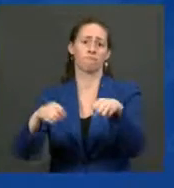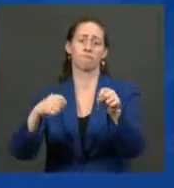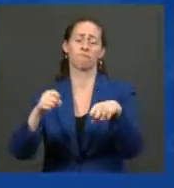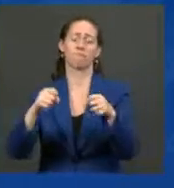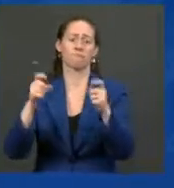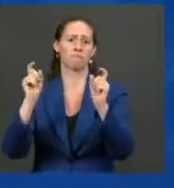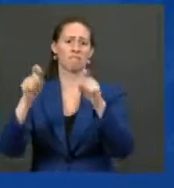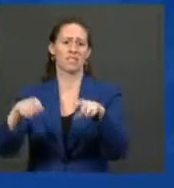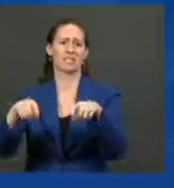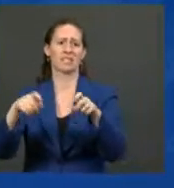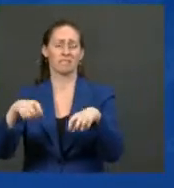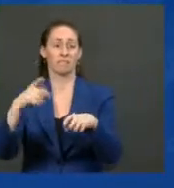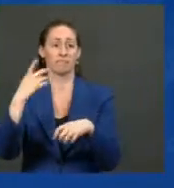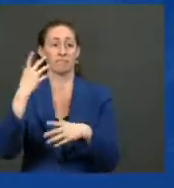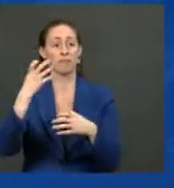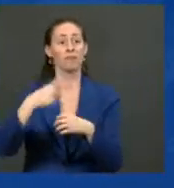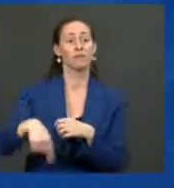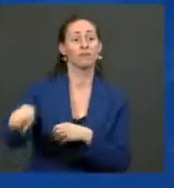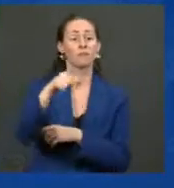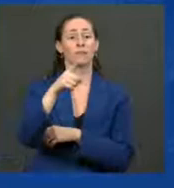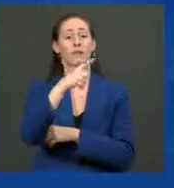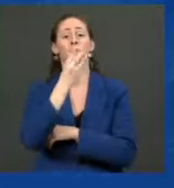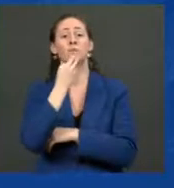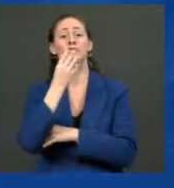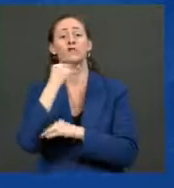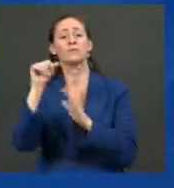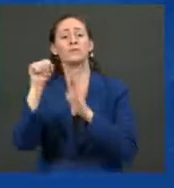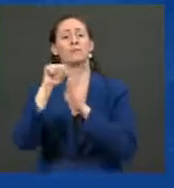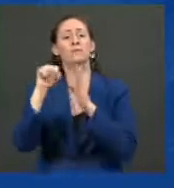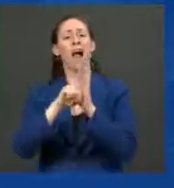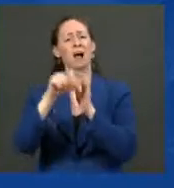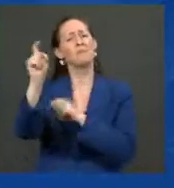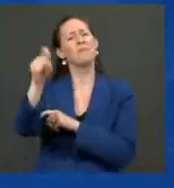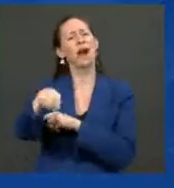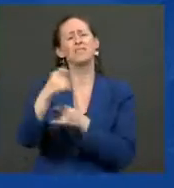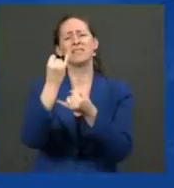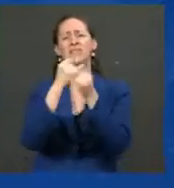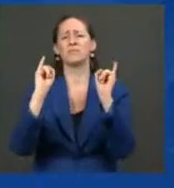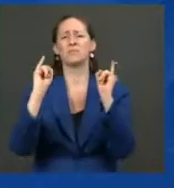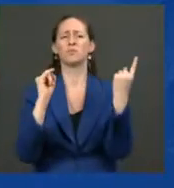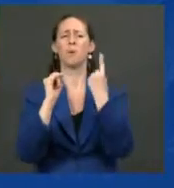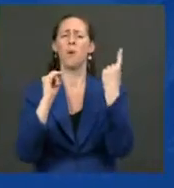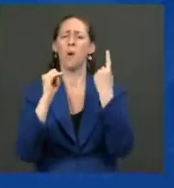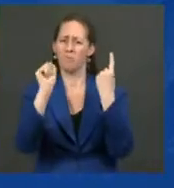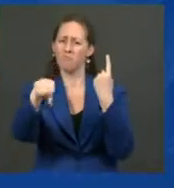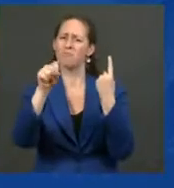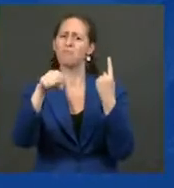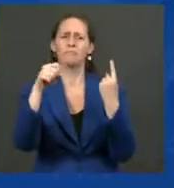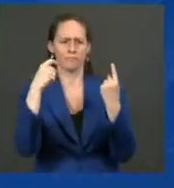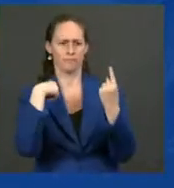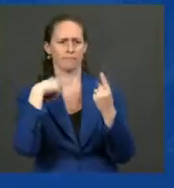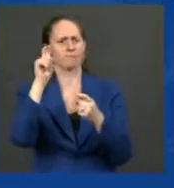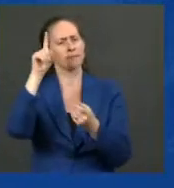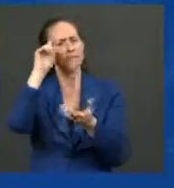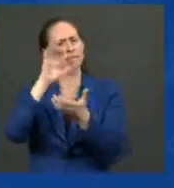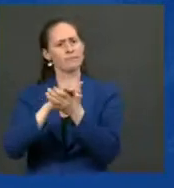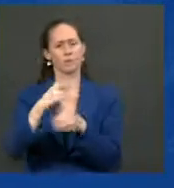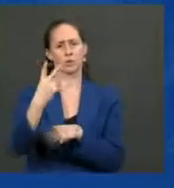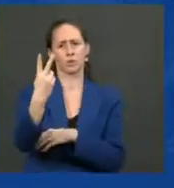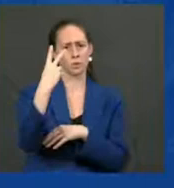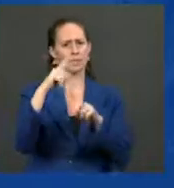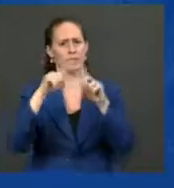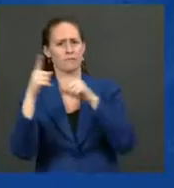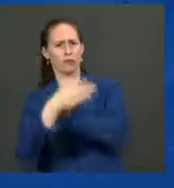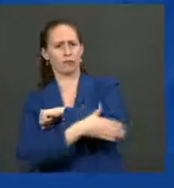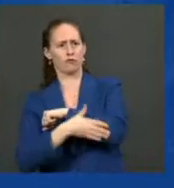independent jewish state is unequivocal but i continue to believe that a two-state solution is the best way to